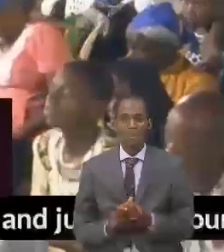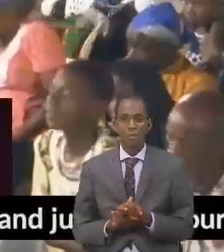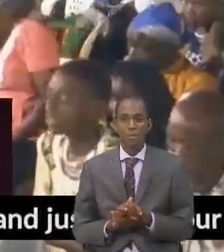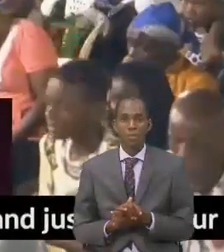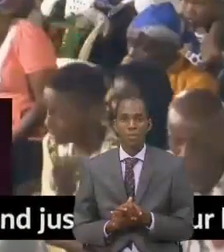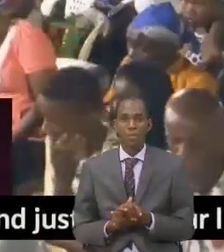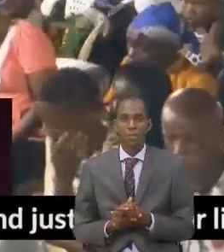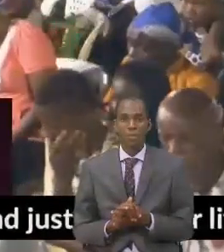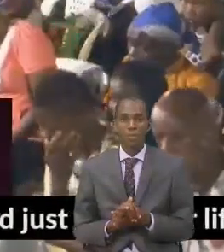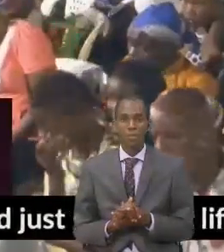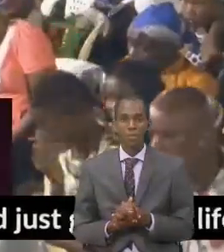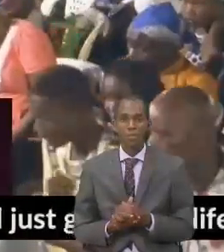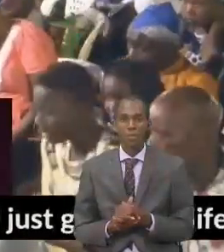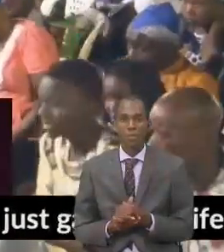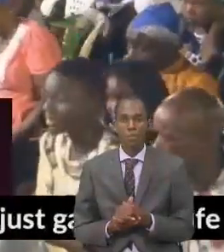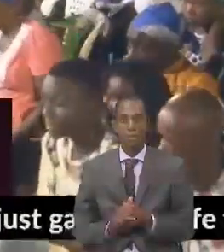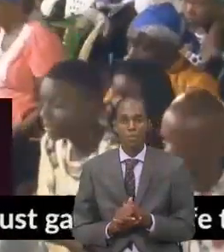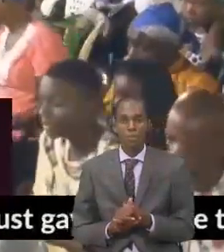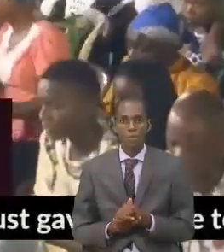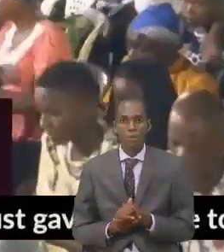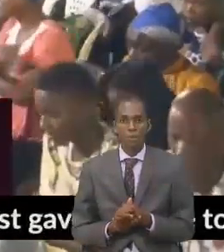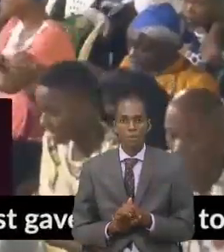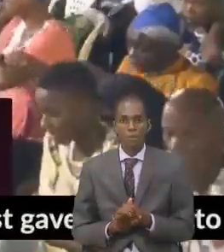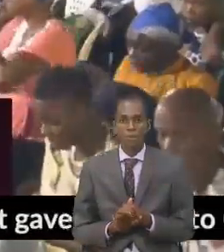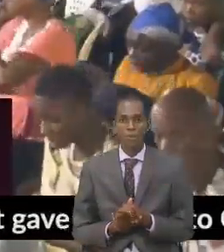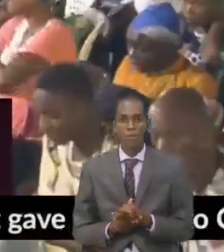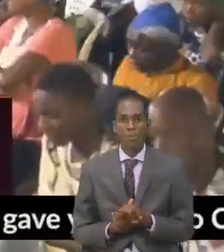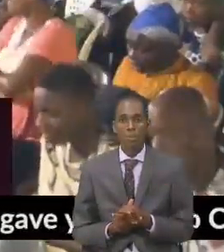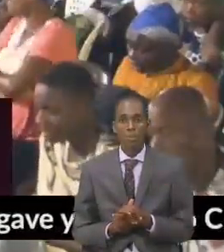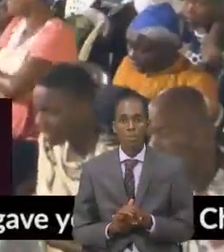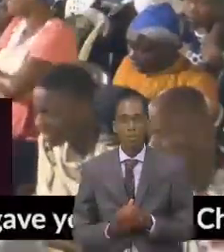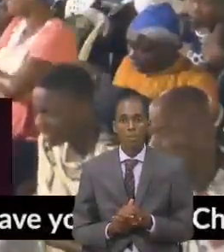On my left-hand side, if you are finished, wave your hand.